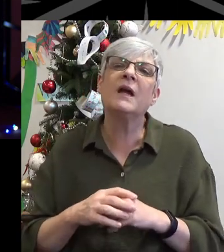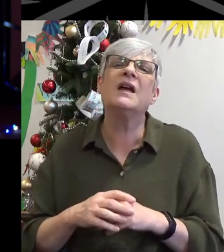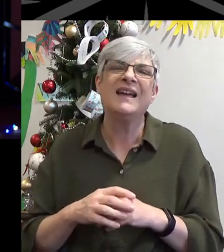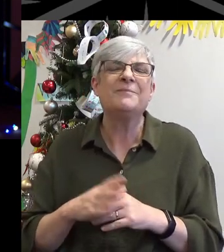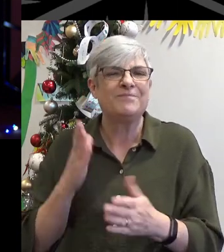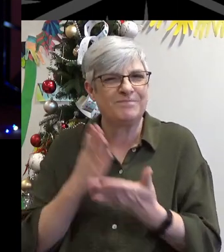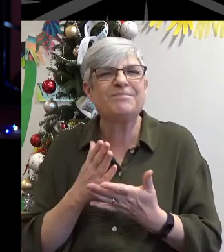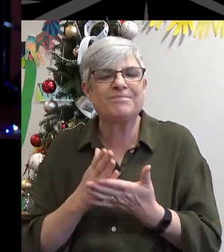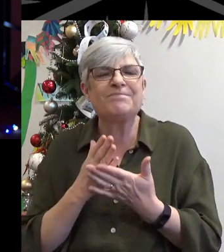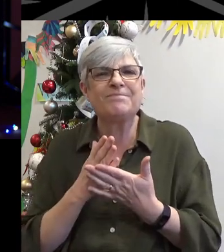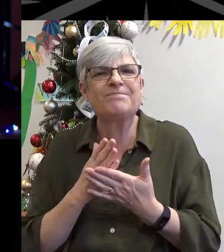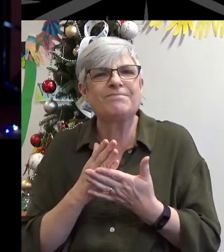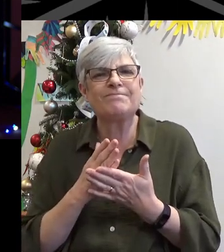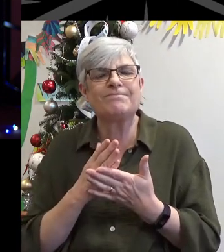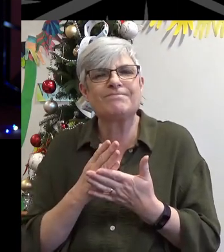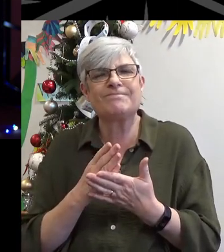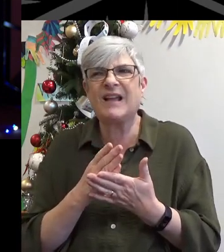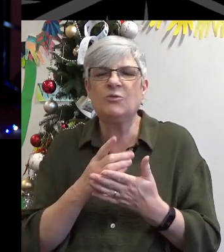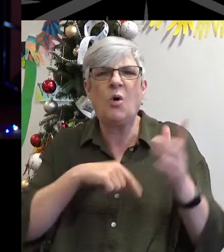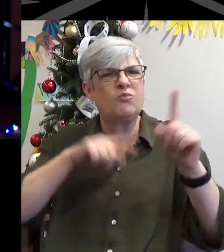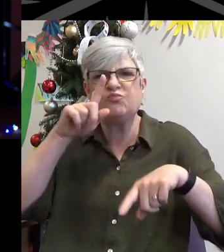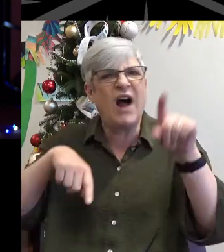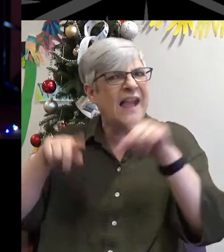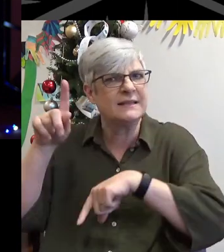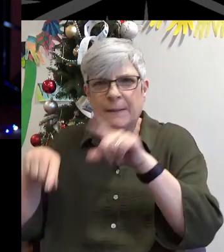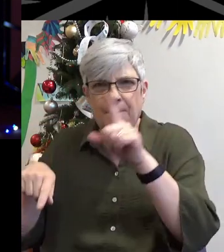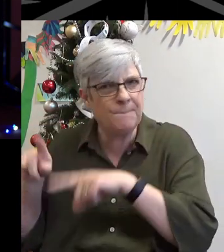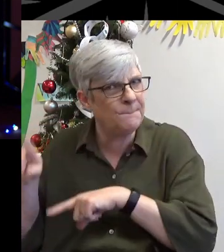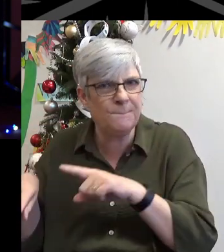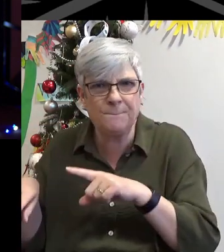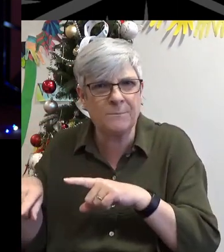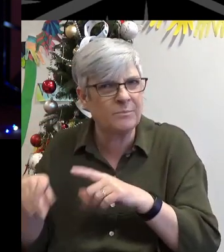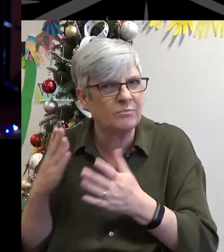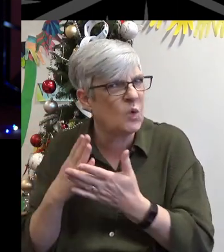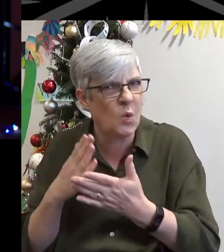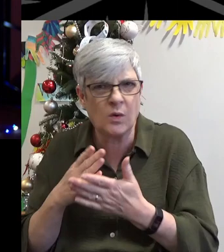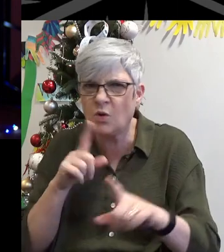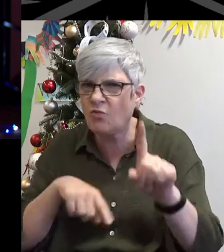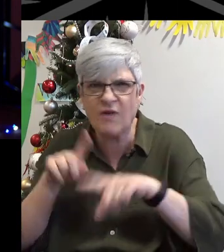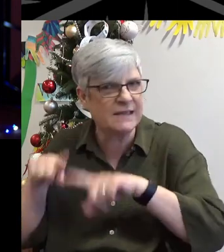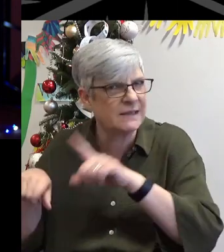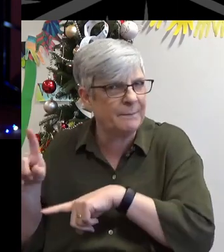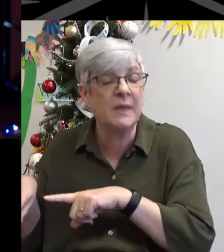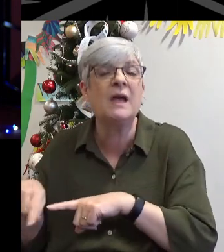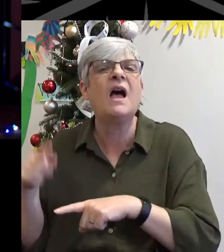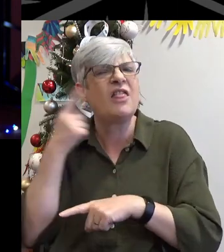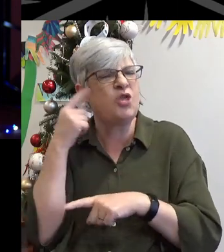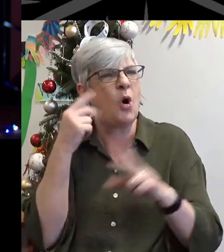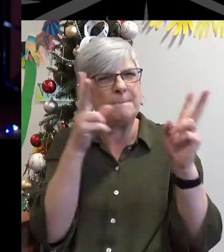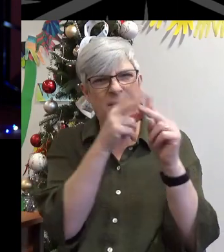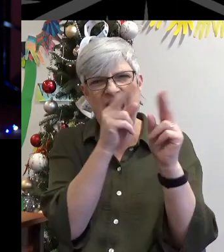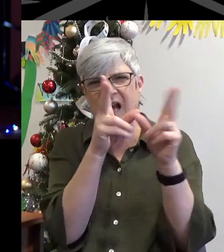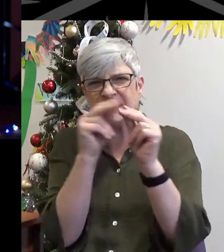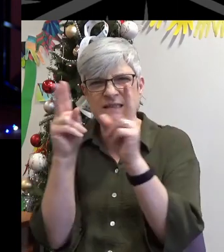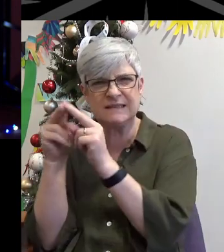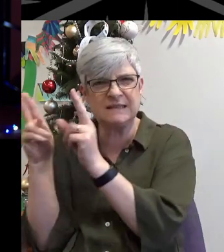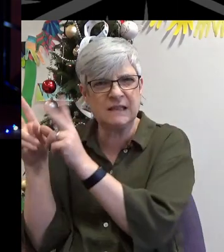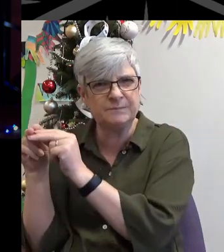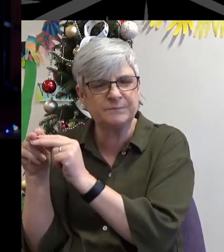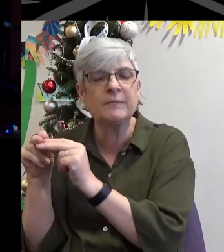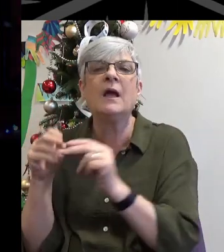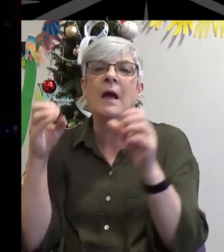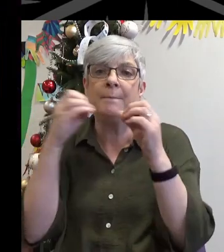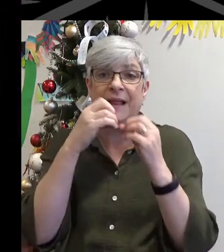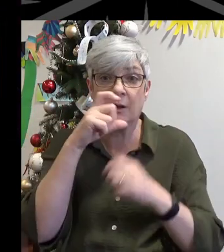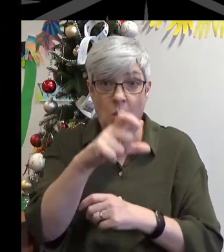Well, also, they weren't just a kind of random collection entirely. I kind of thought of them in pairs. You know,